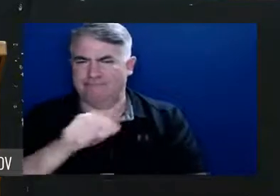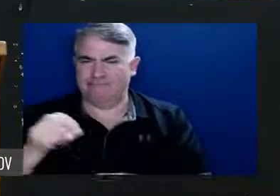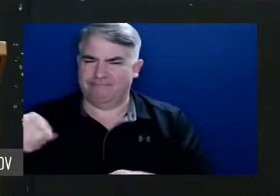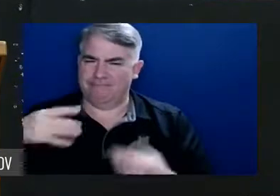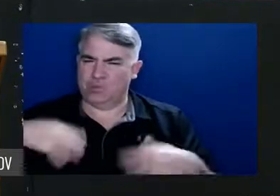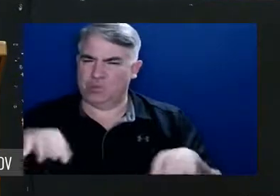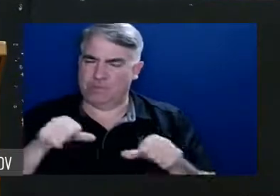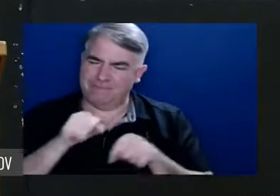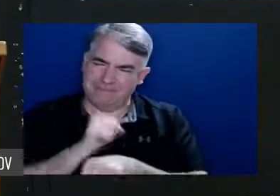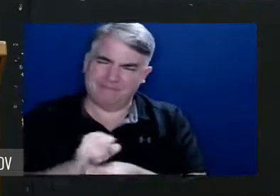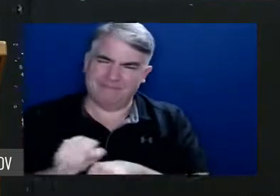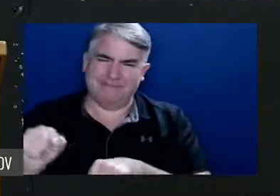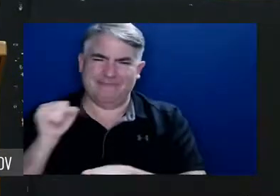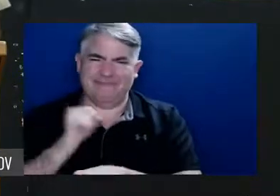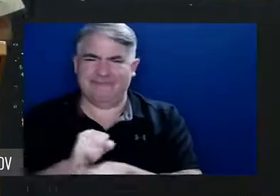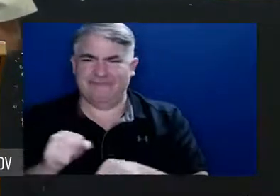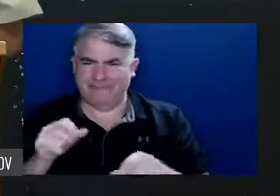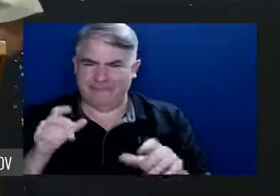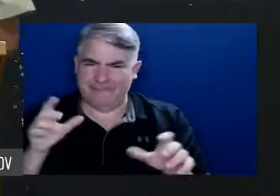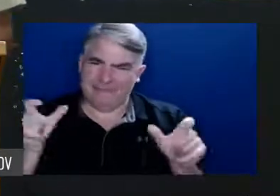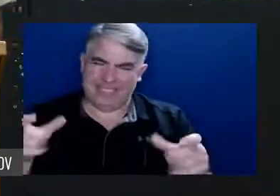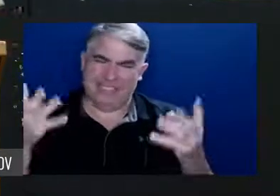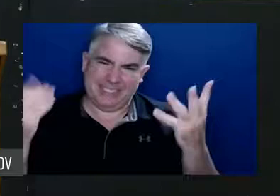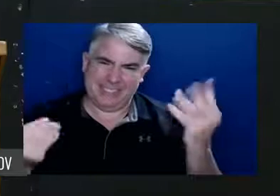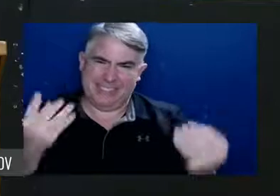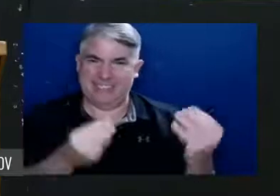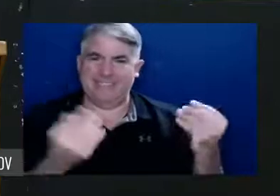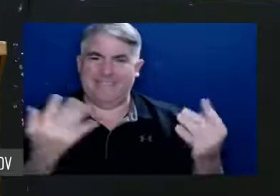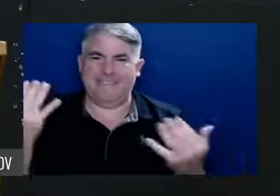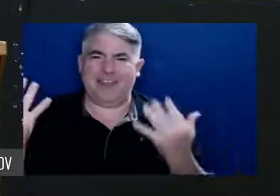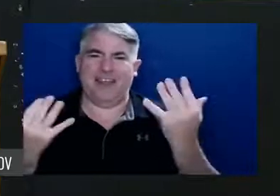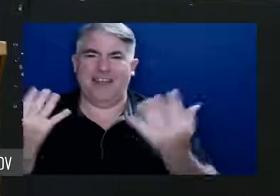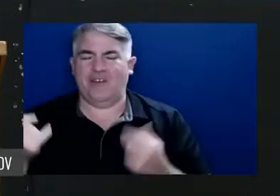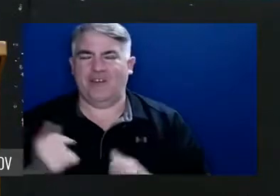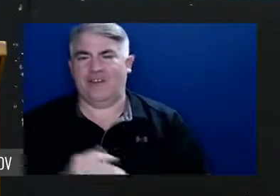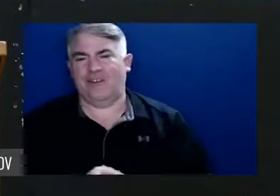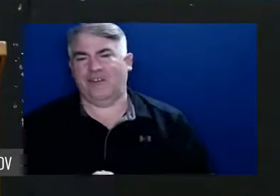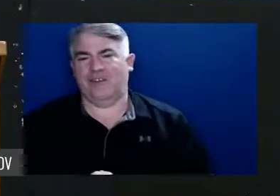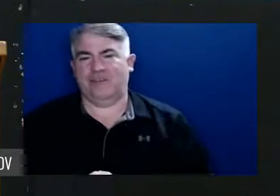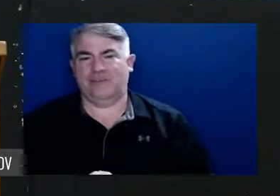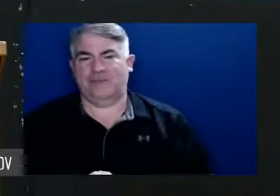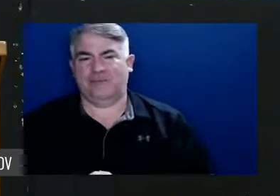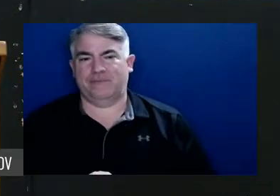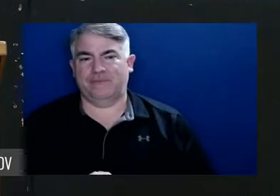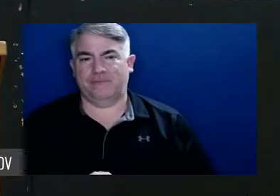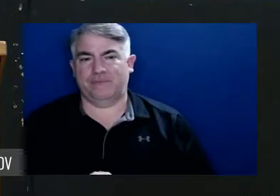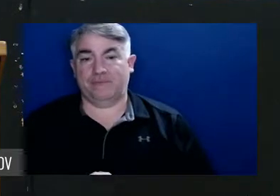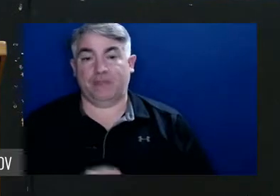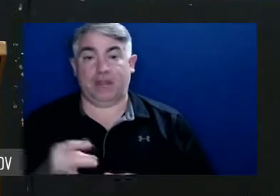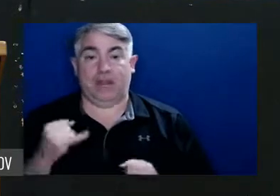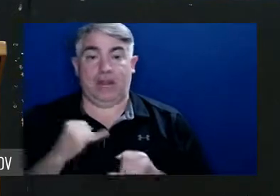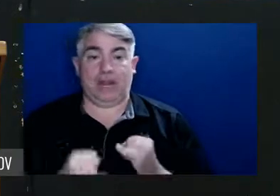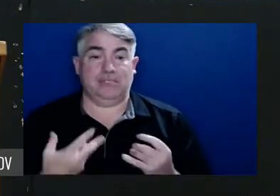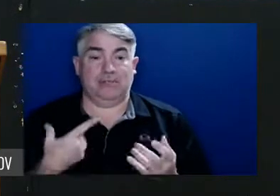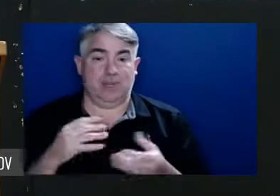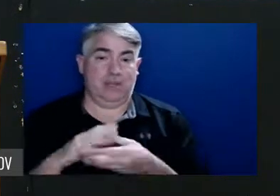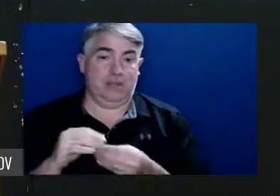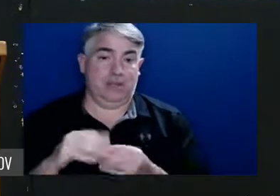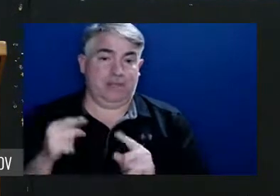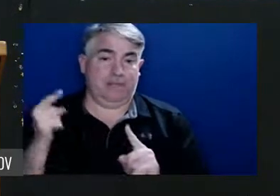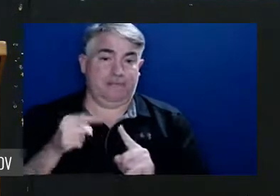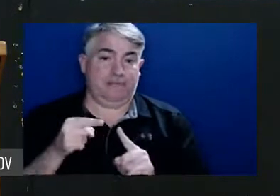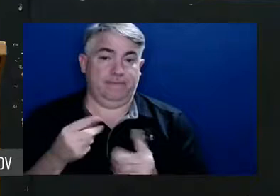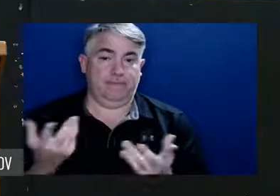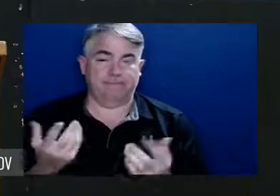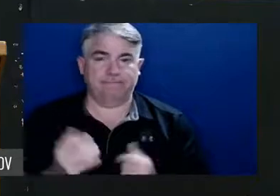forward. The last thing I want to talk about for a second is, we've heard a lot of, we're feeling